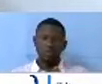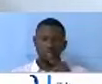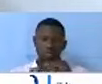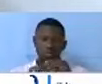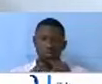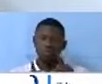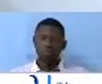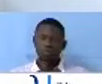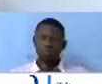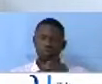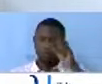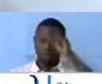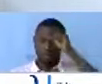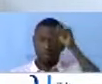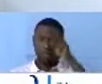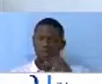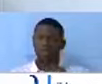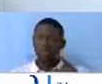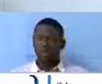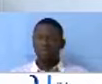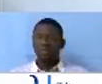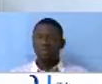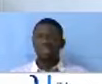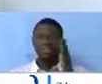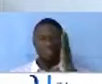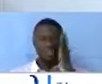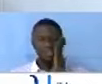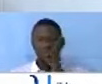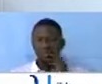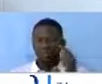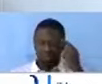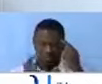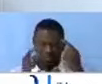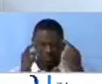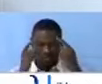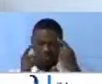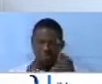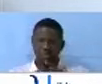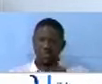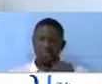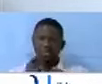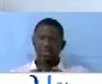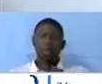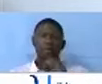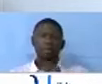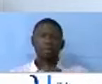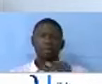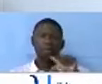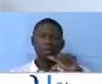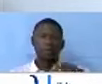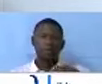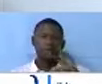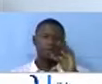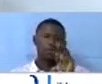have a very serious concern. And that was about Mr. Antumange and others.